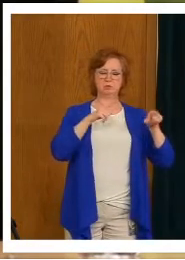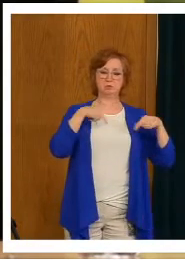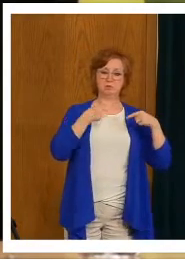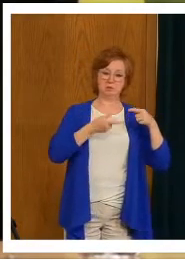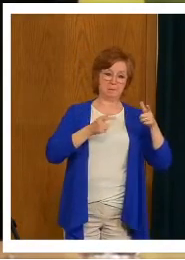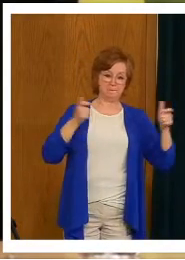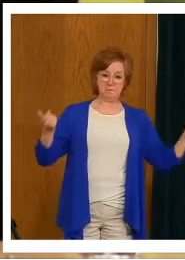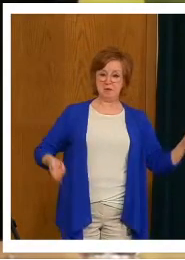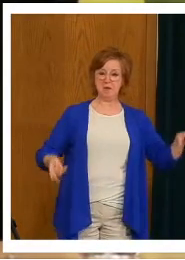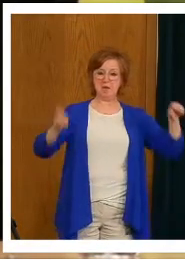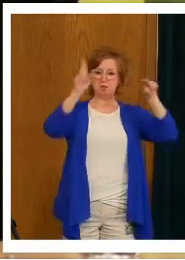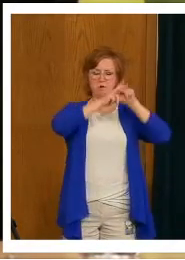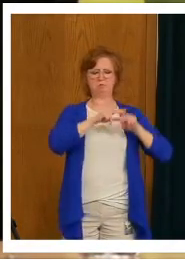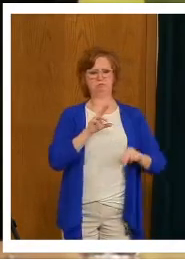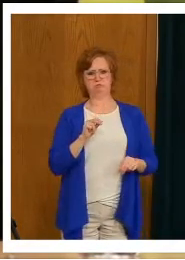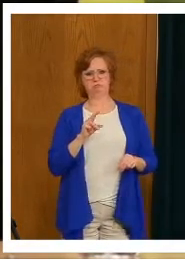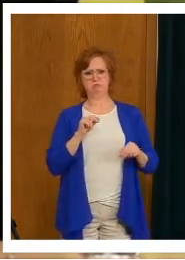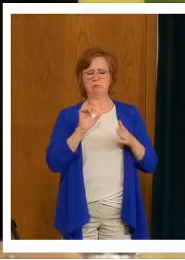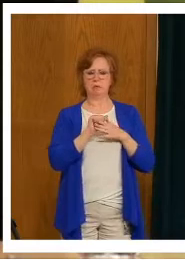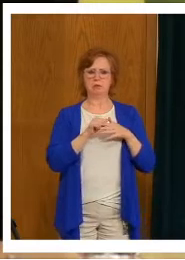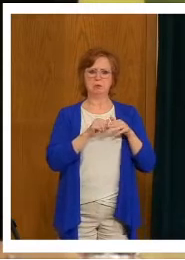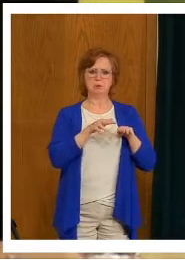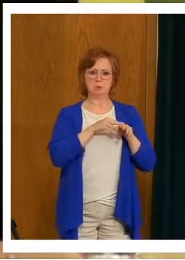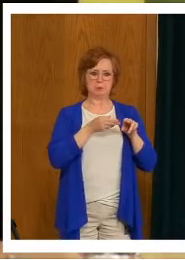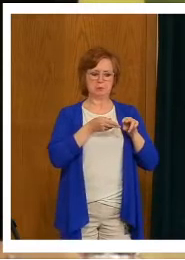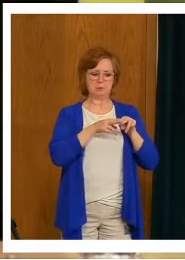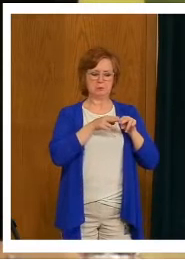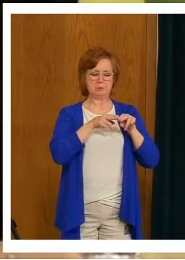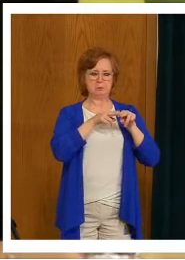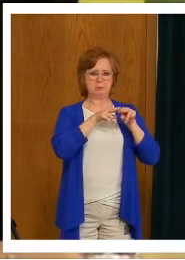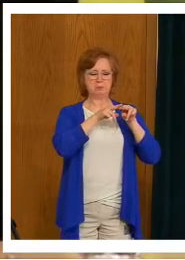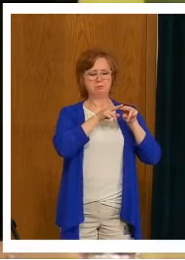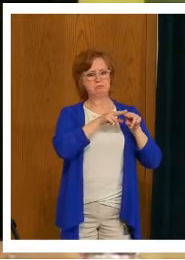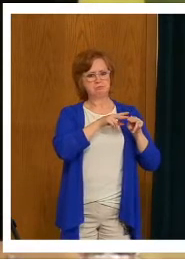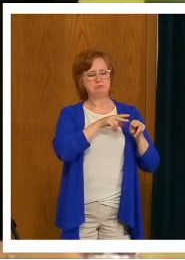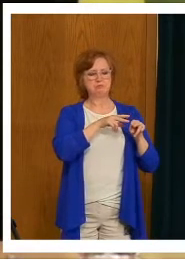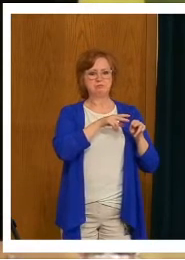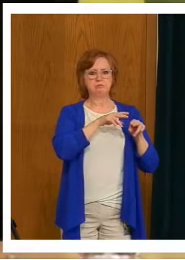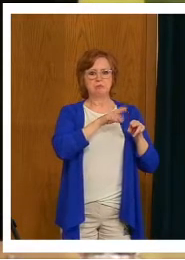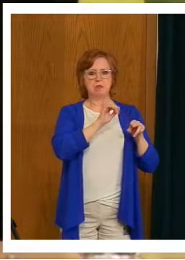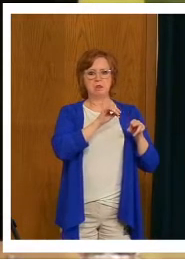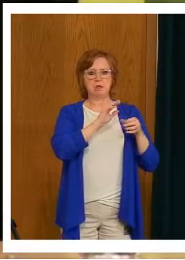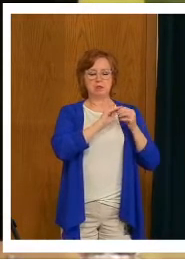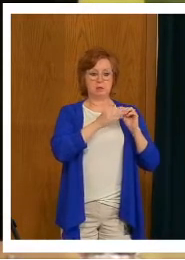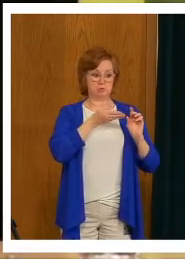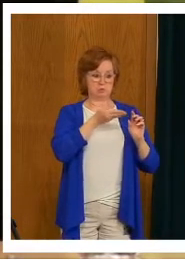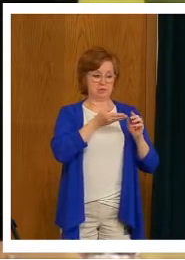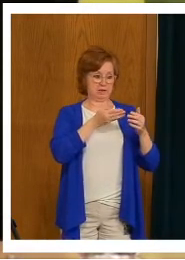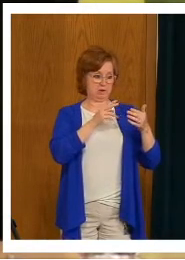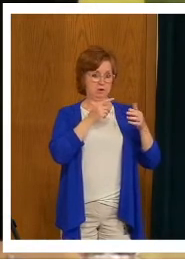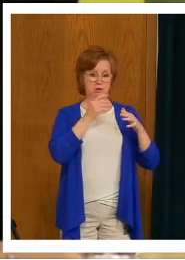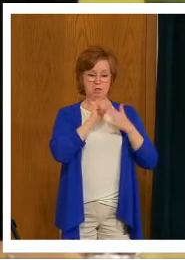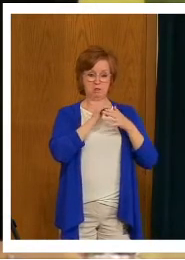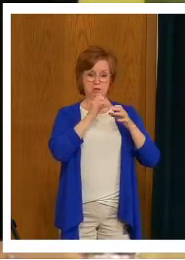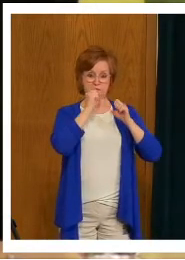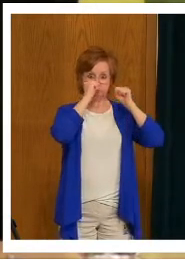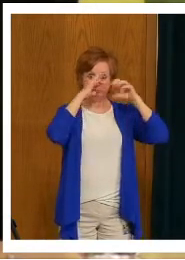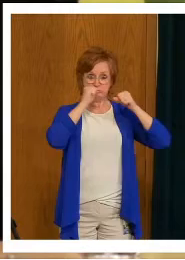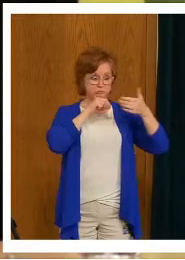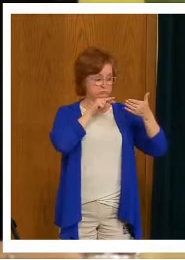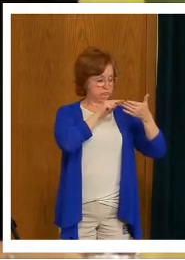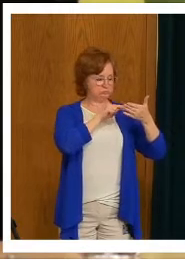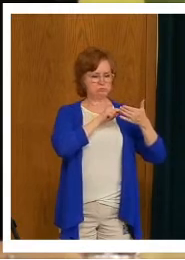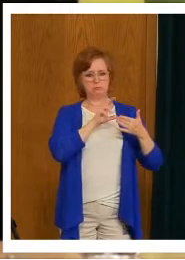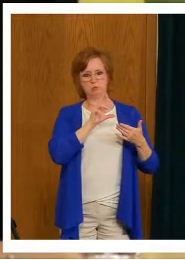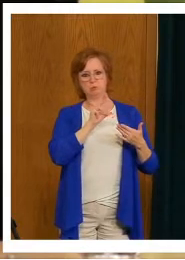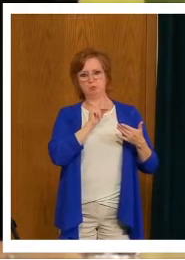and there's, I don't think there's anything in the numbers that are there today ultimately that would in any way